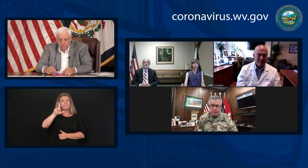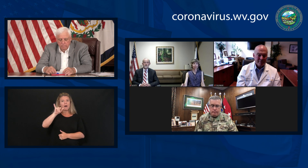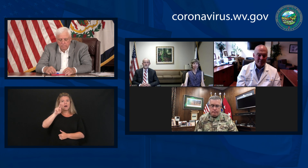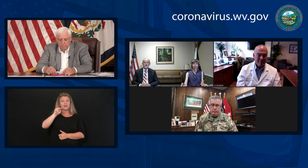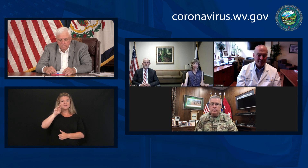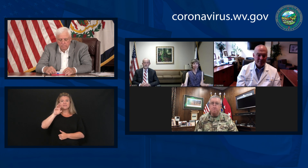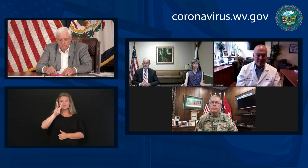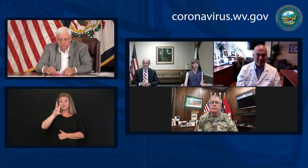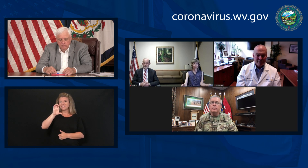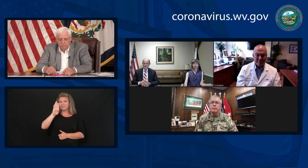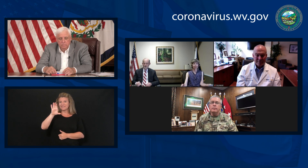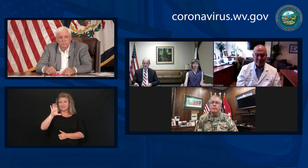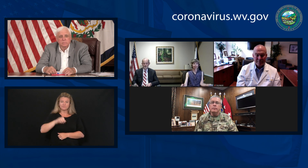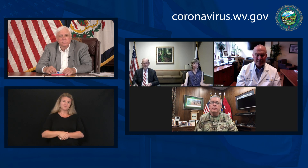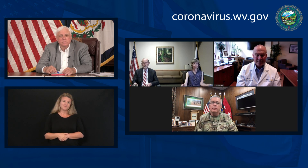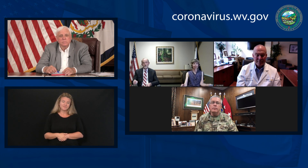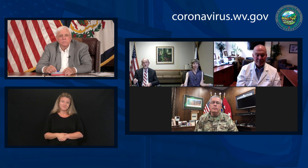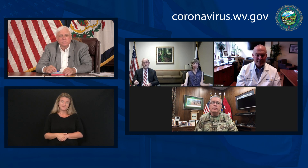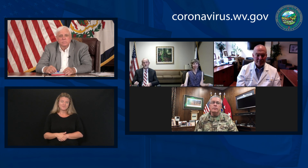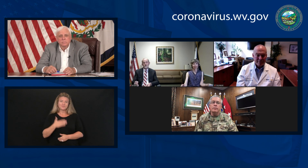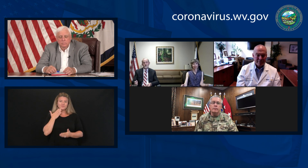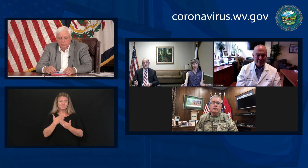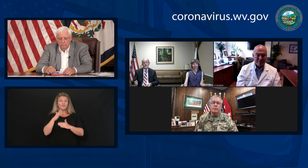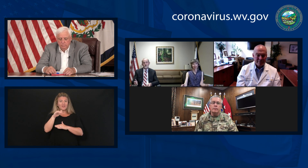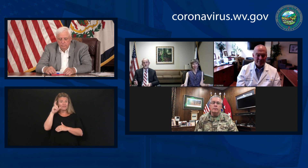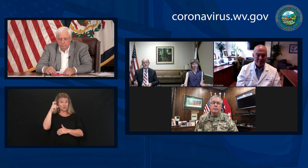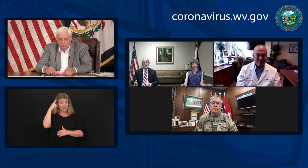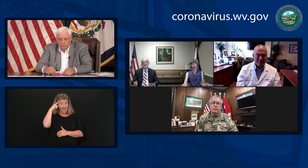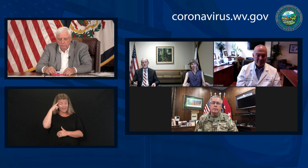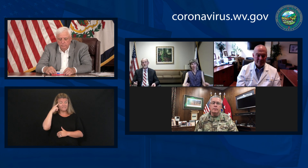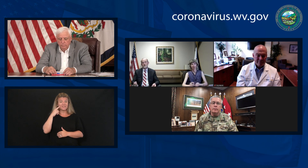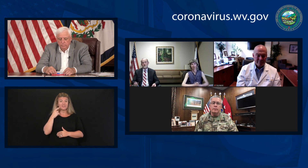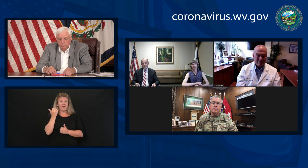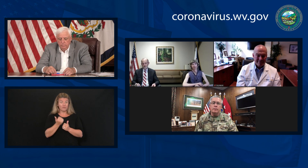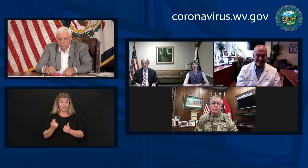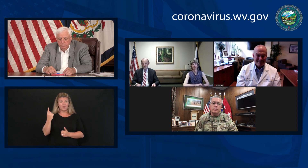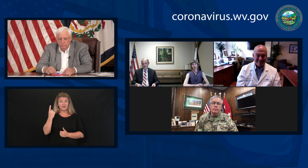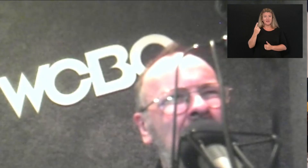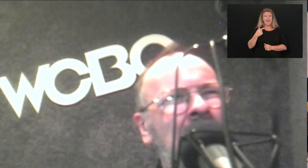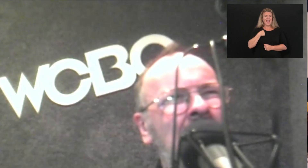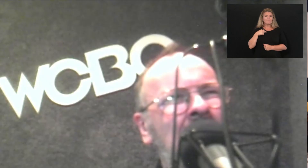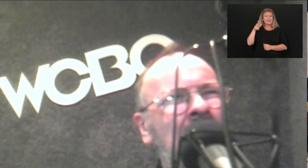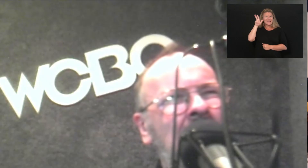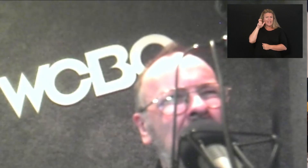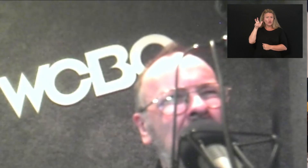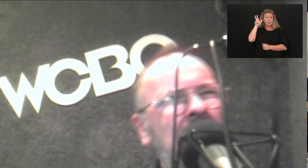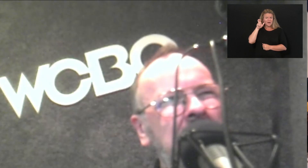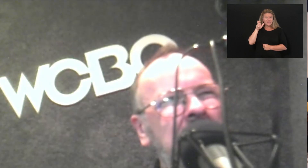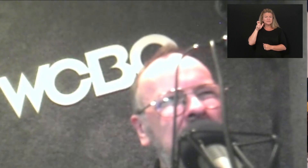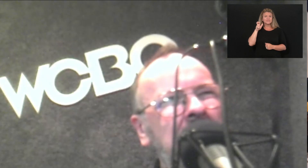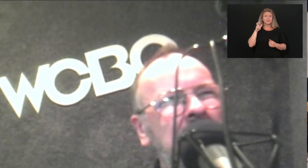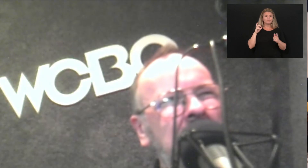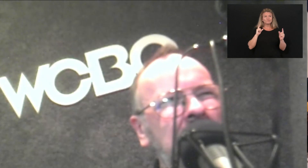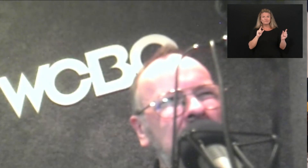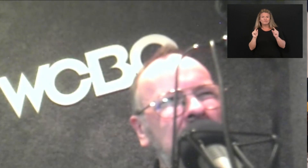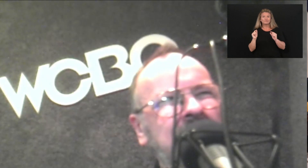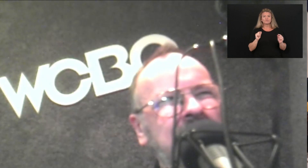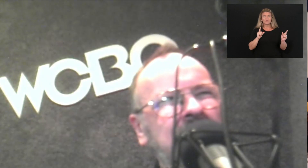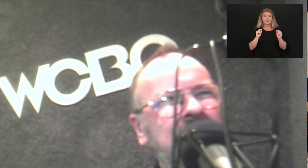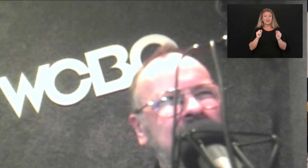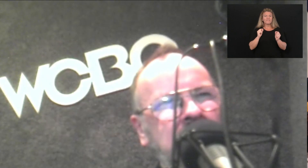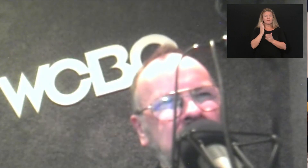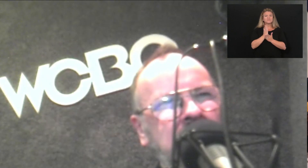WCBC. Good afternoon, Governor. Good afternoon, panel. I've been hearing some chatter from fire and